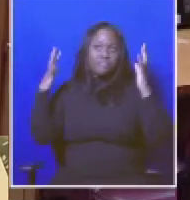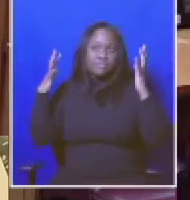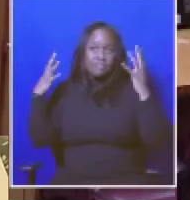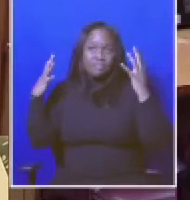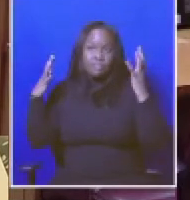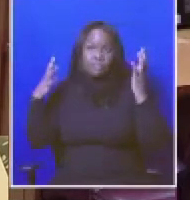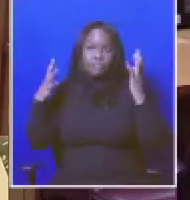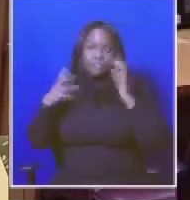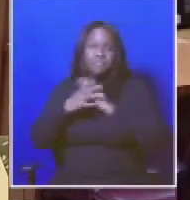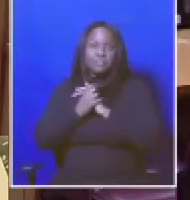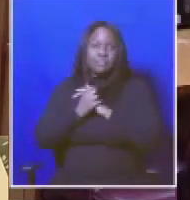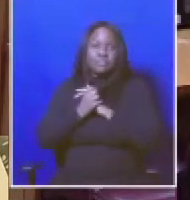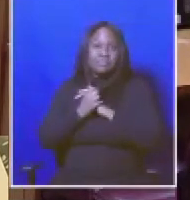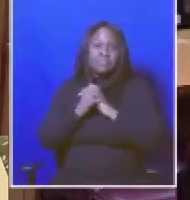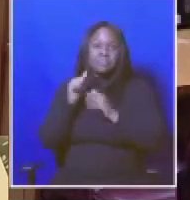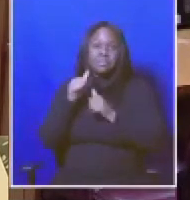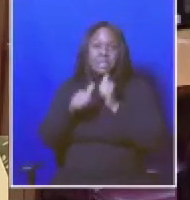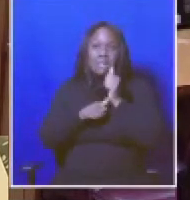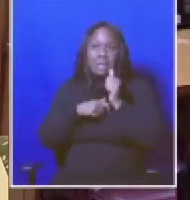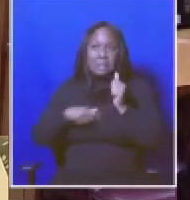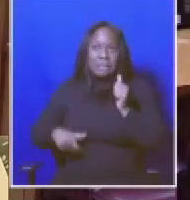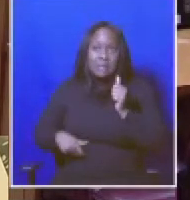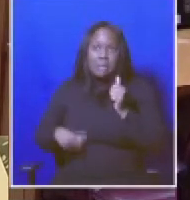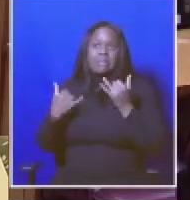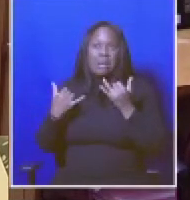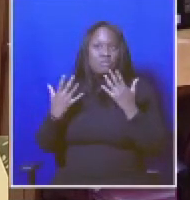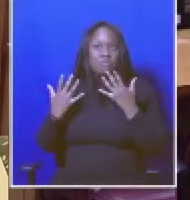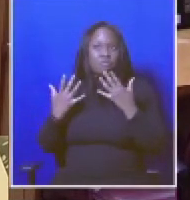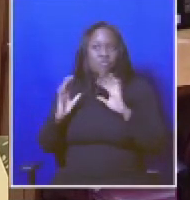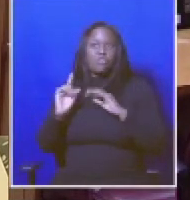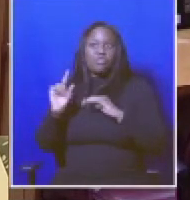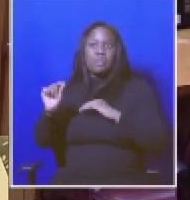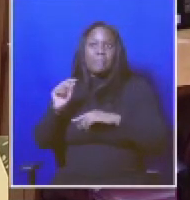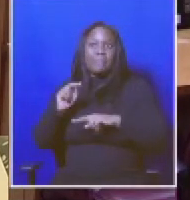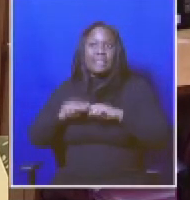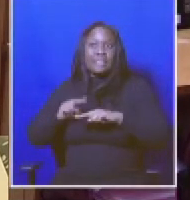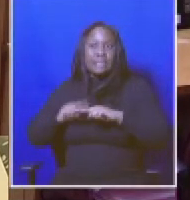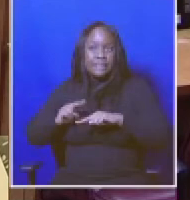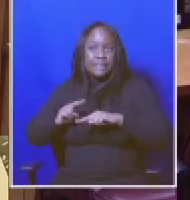As the Deputy President takes his seat,